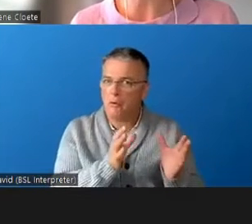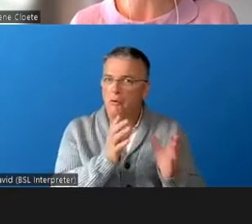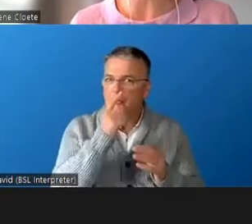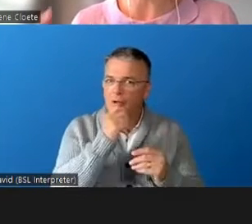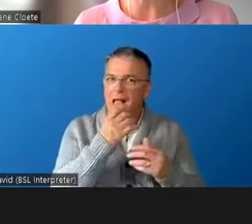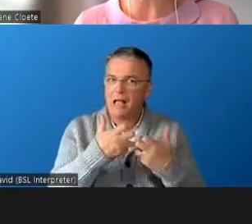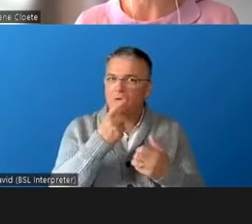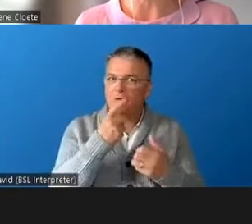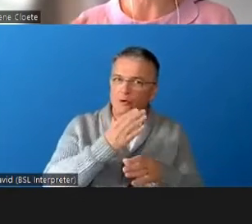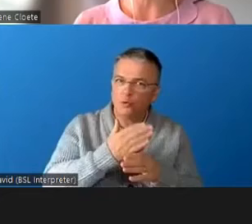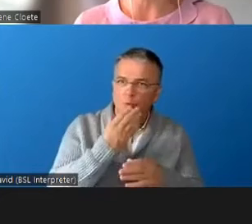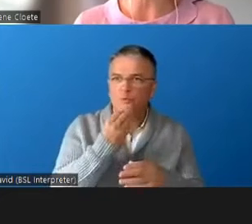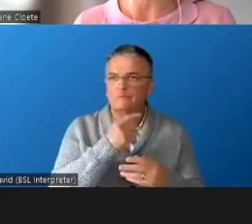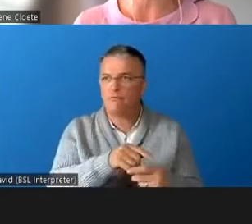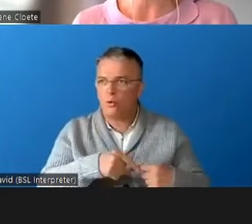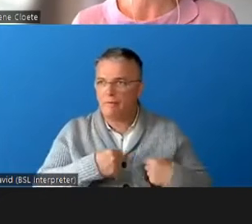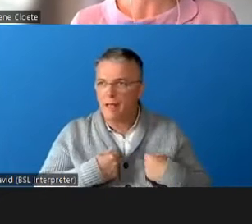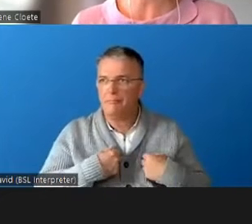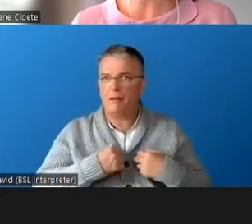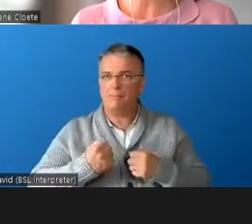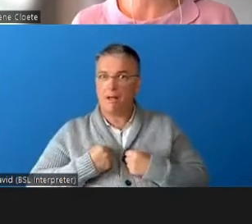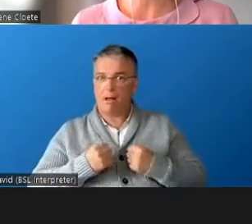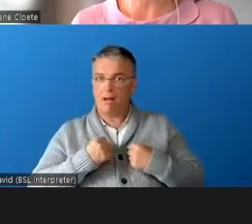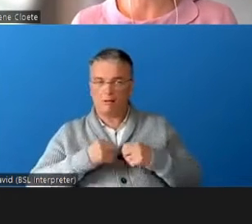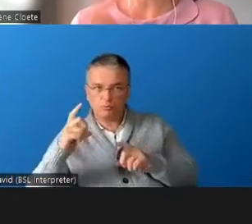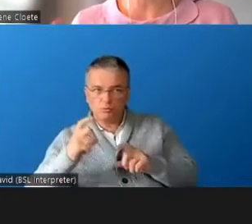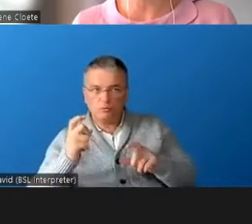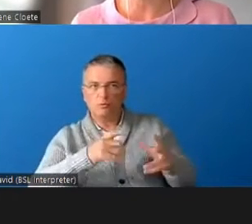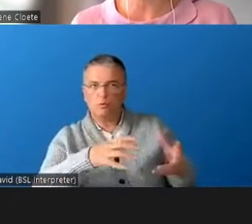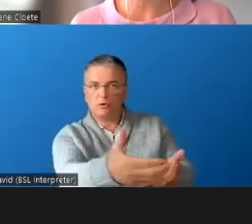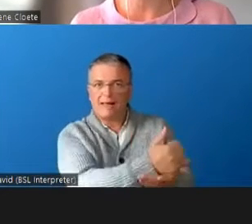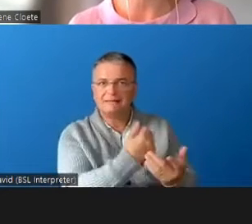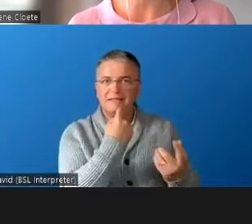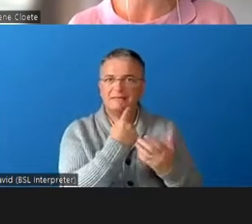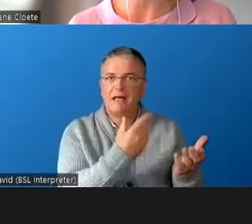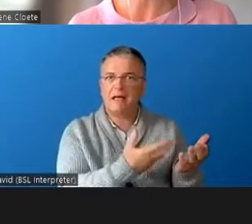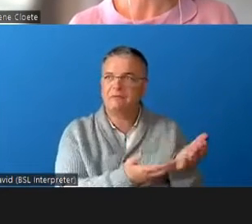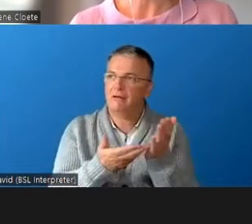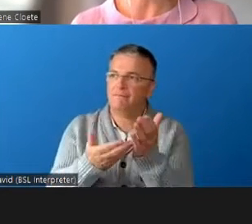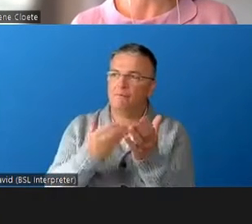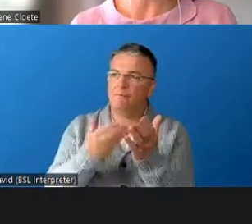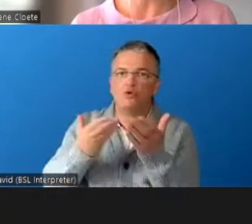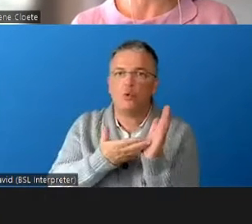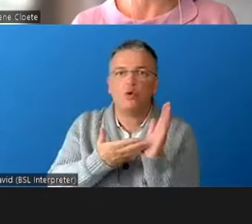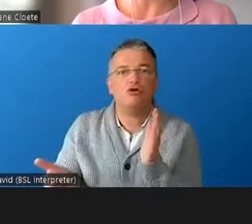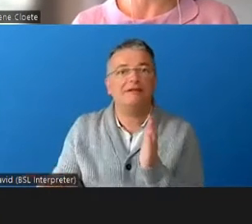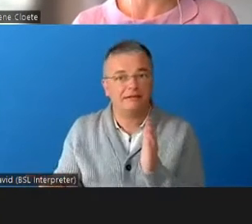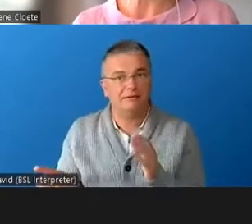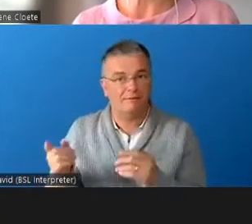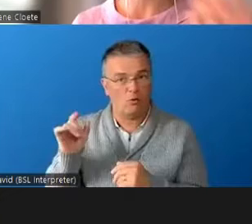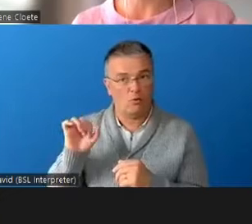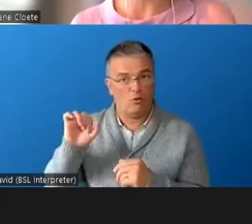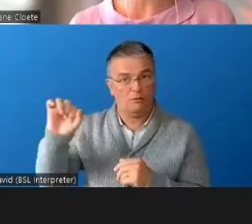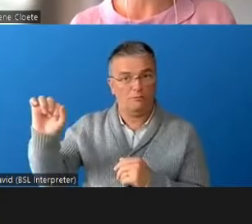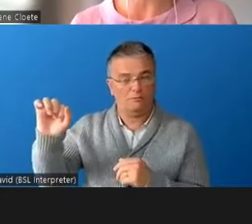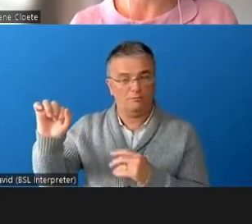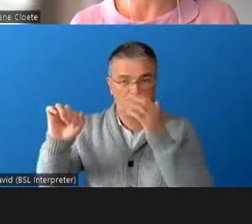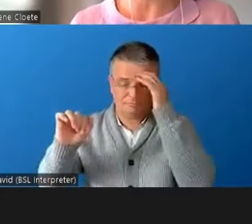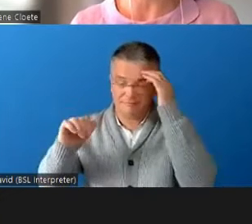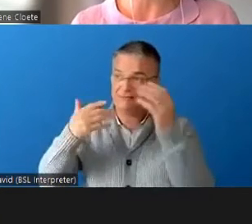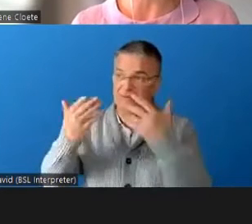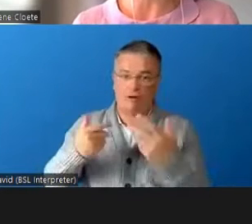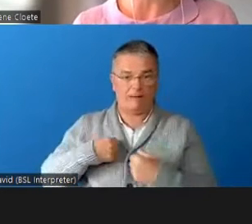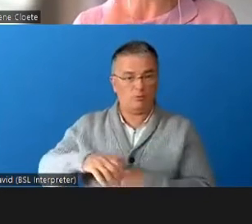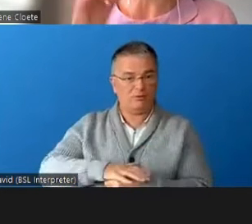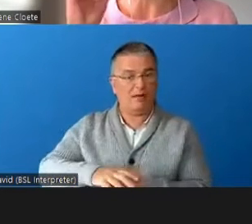be used for them and by them to collect the data and the stories that they need for describing the